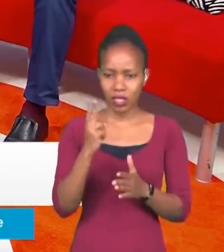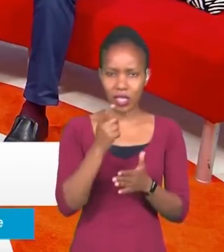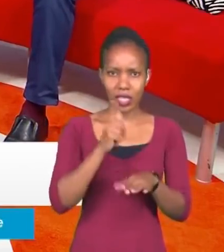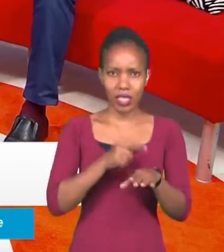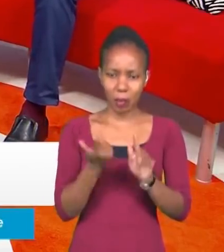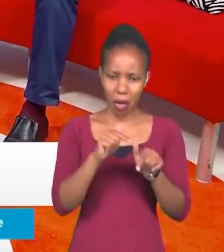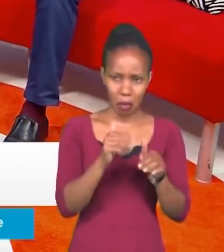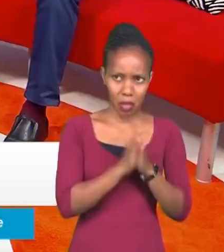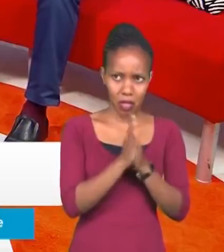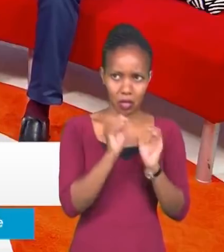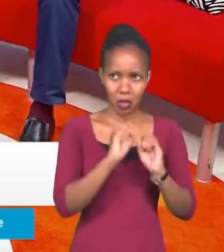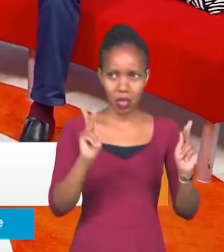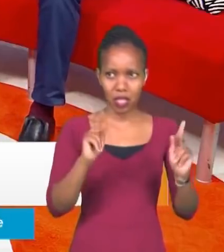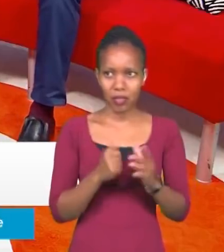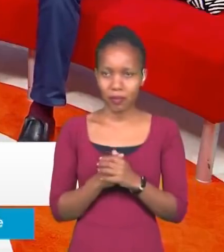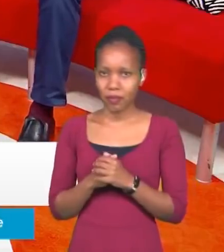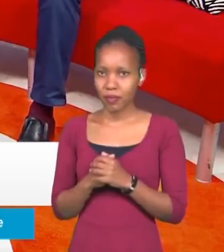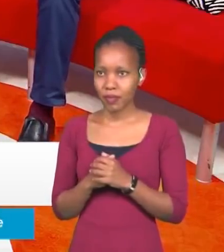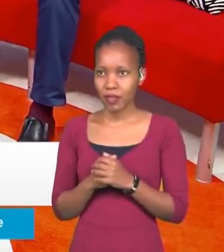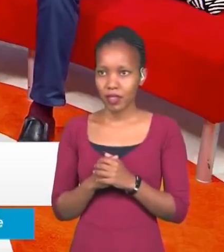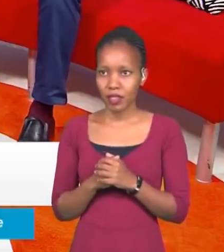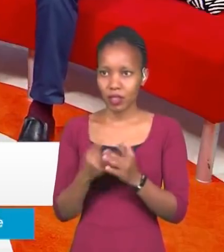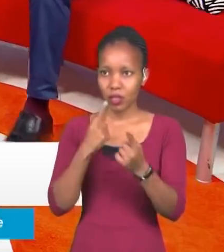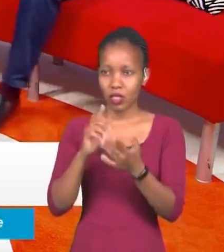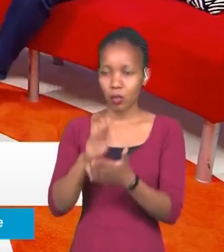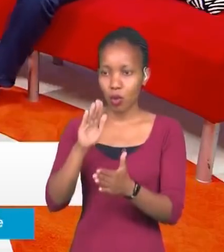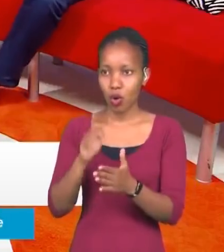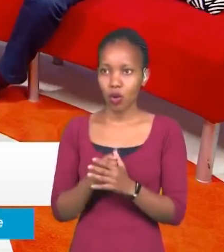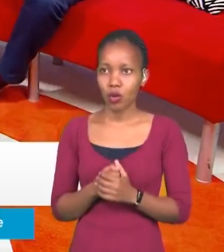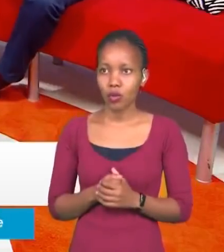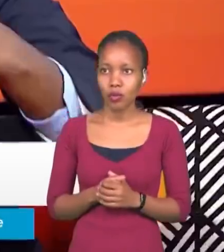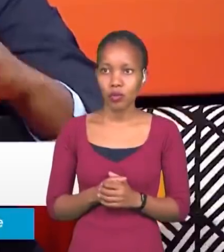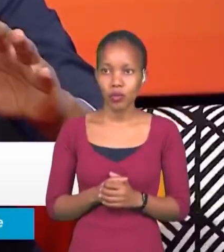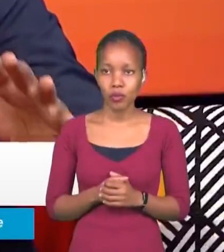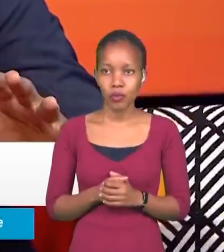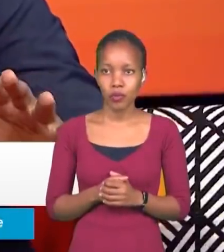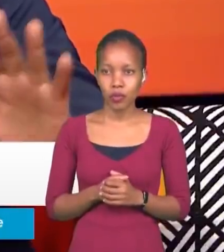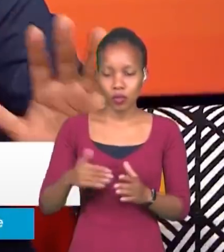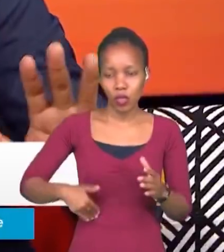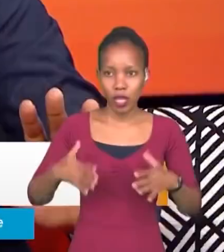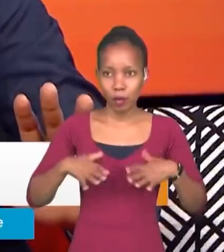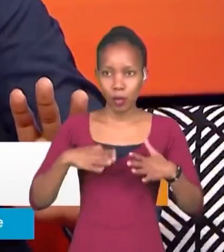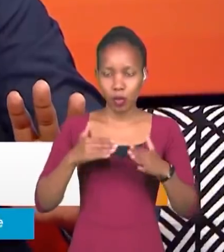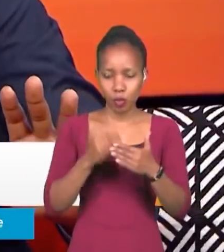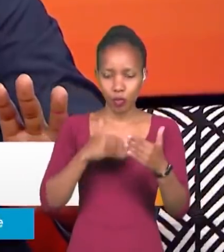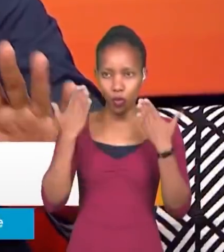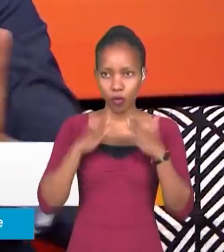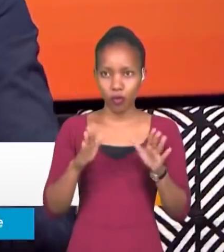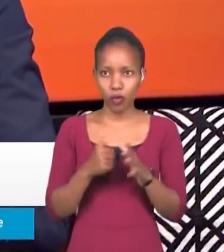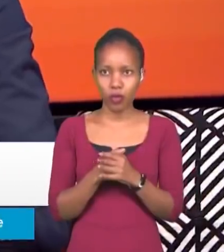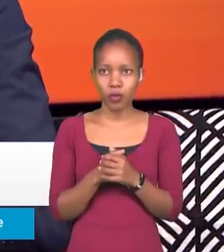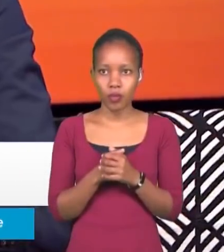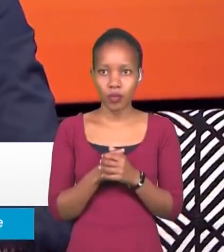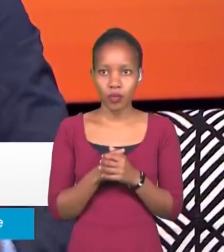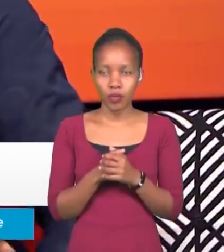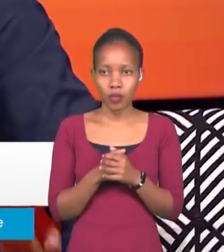Yeah, okay. Thank you. Once again, we'll call you here to tell us more about it. Awesome. But for the young people, just before you wind up,